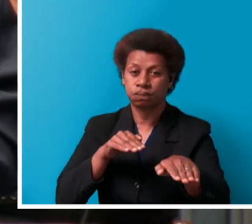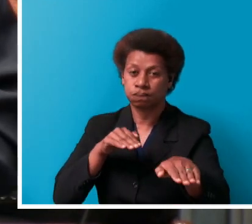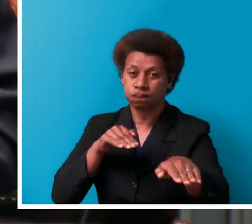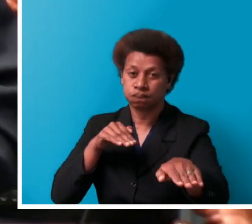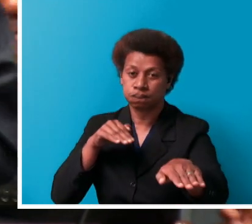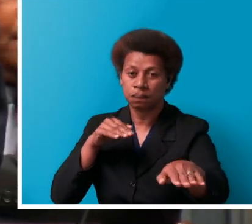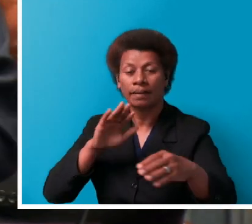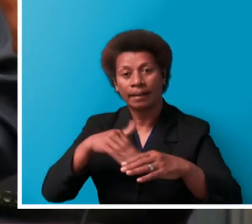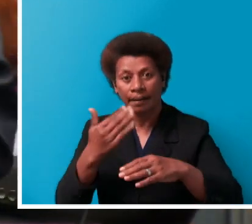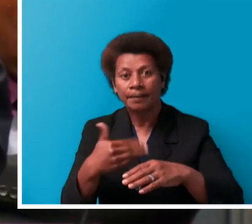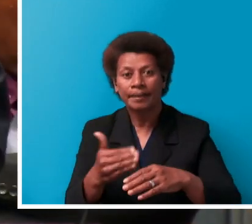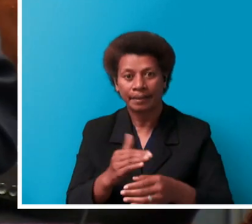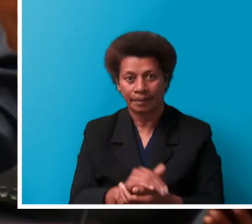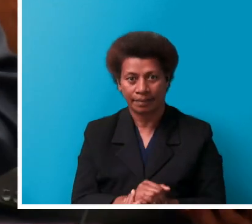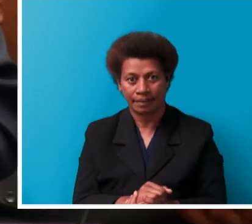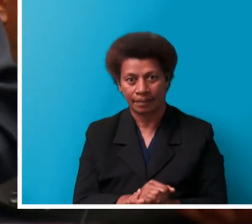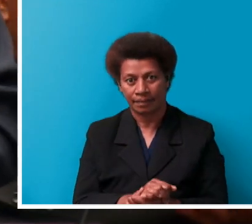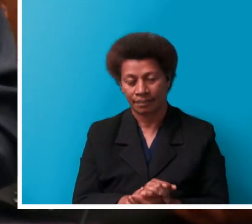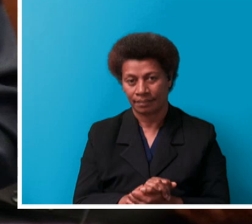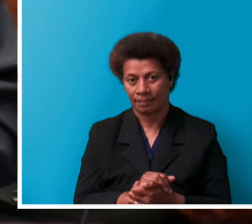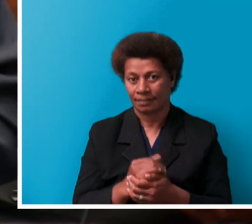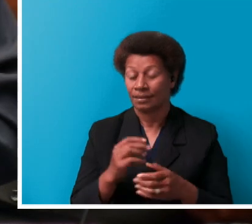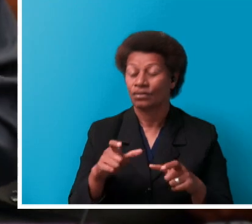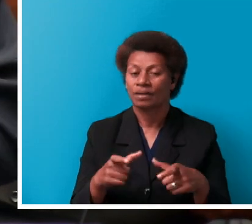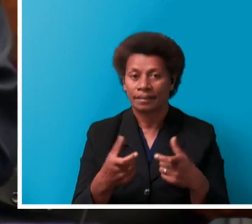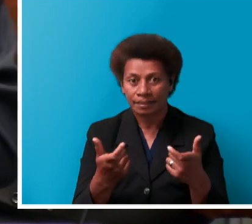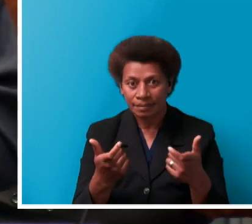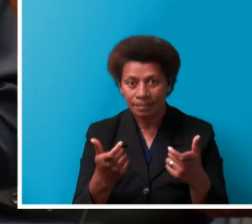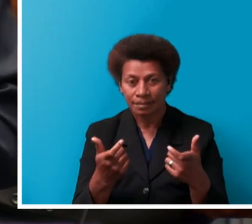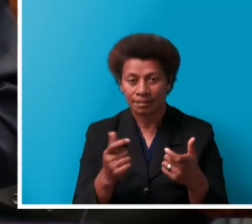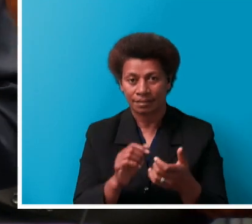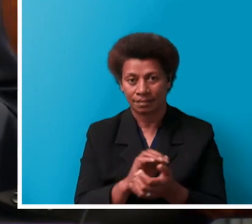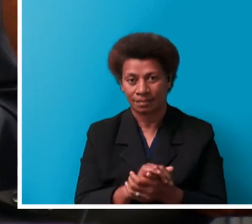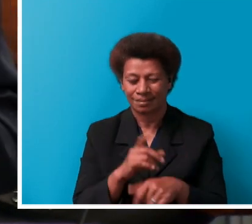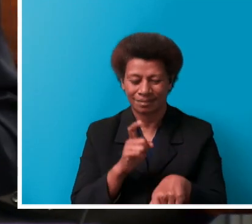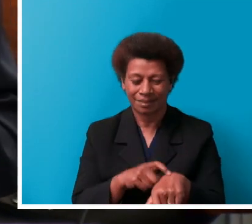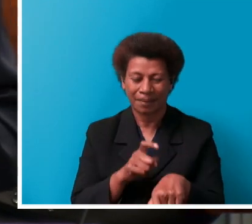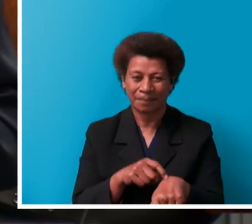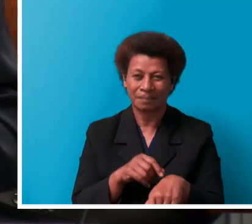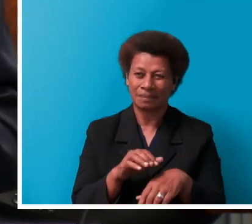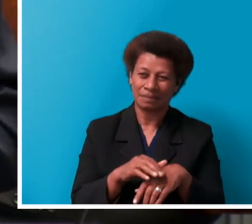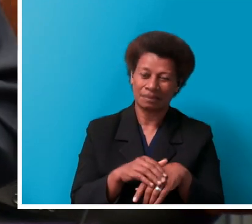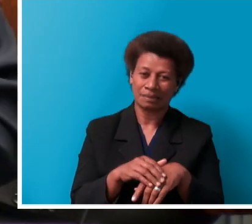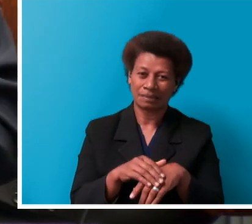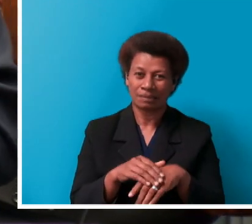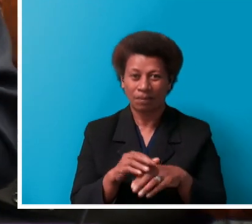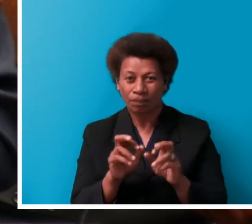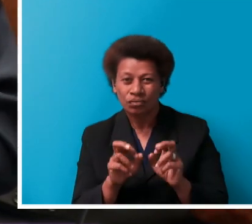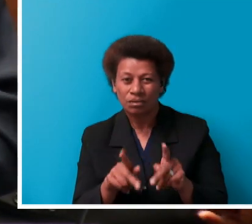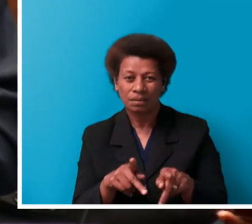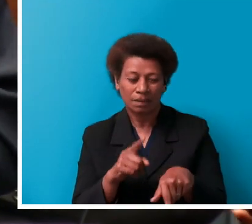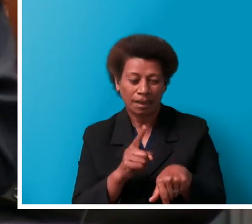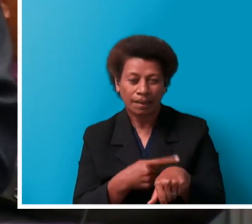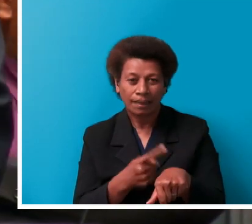day. Traffic congestion continues to be a challenge, leading to lost time, missed opportunities, increased fuel